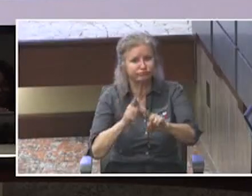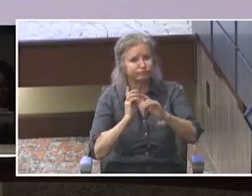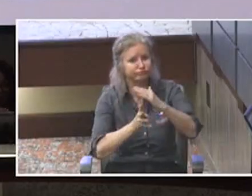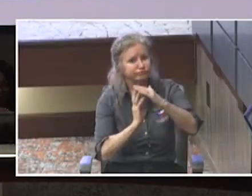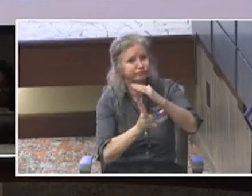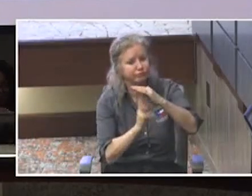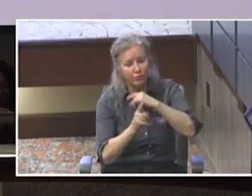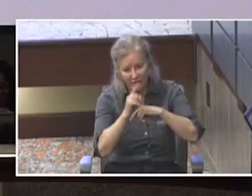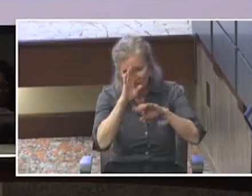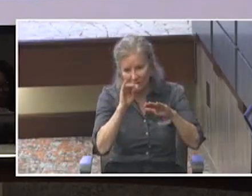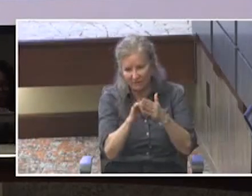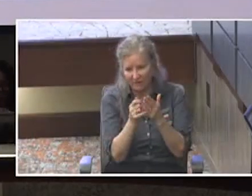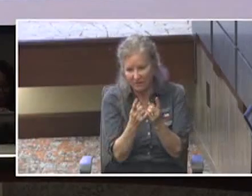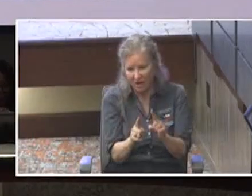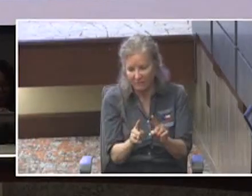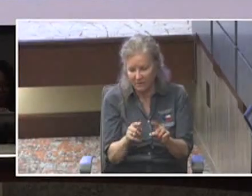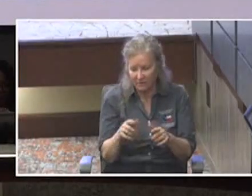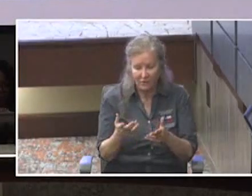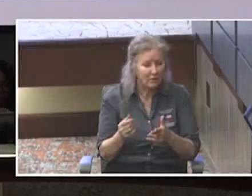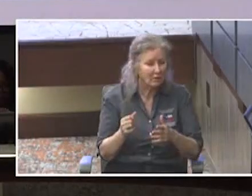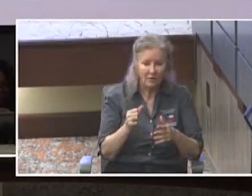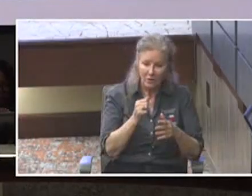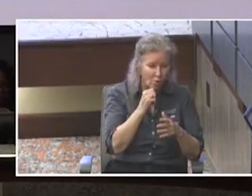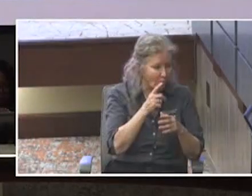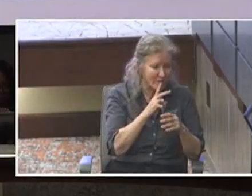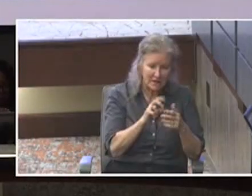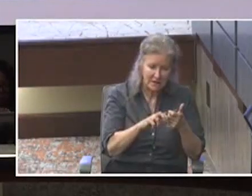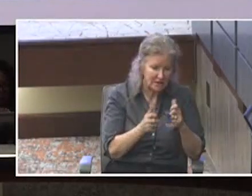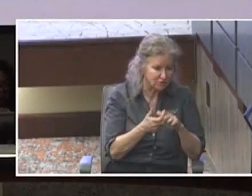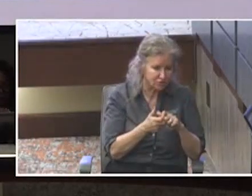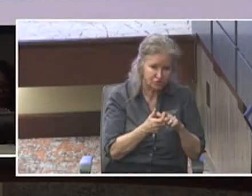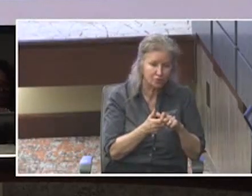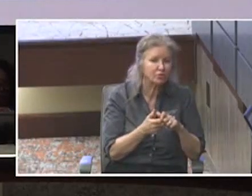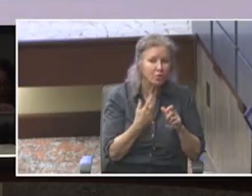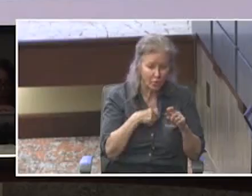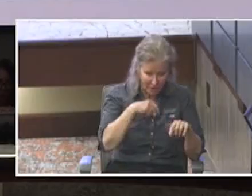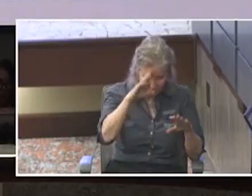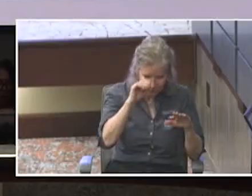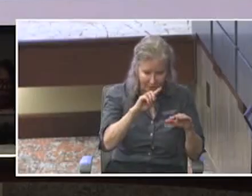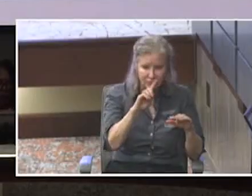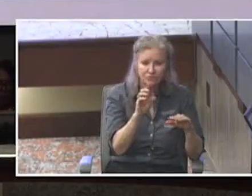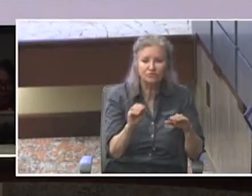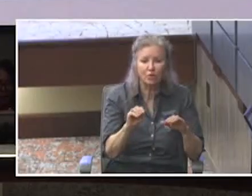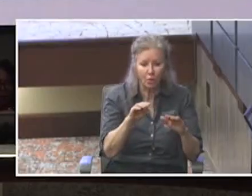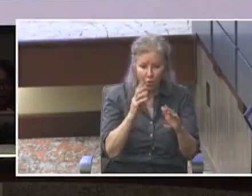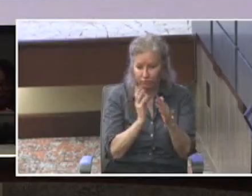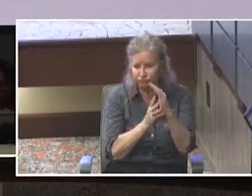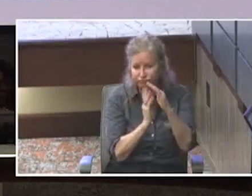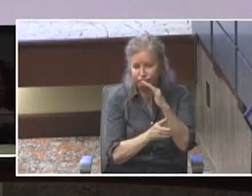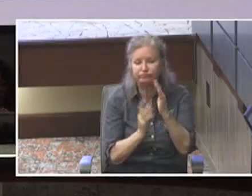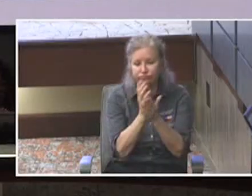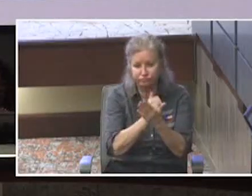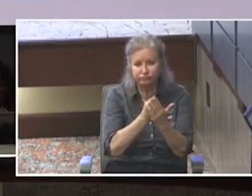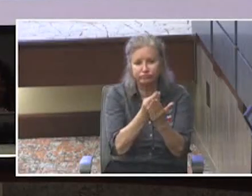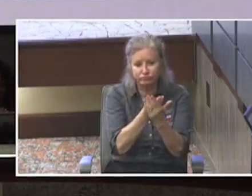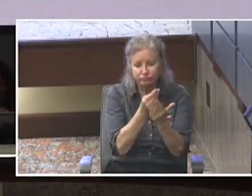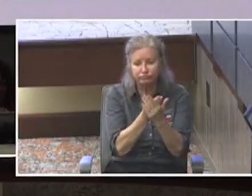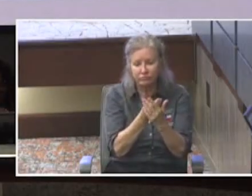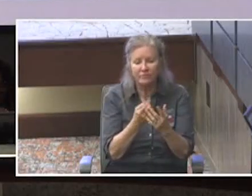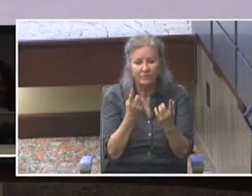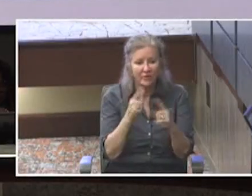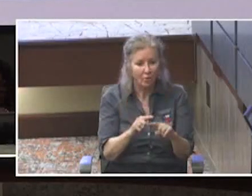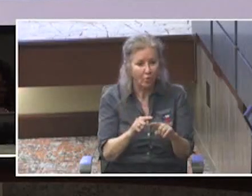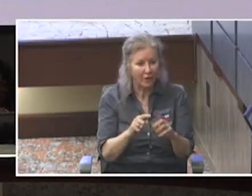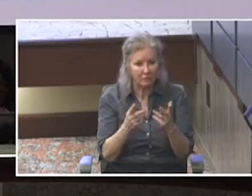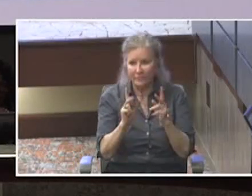that here. So we're not expecting that to be an issue. We're expecting zoo admission revenue to strengthen as peak visitation begins